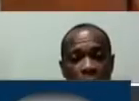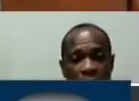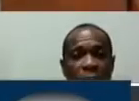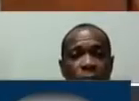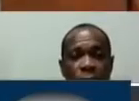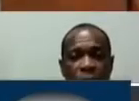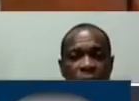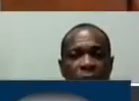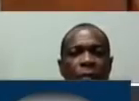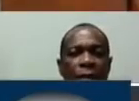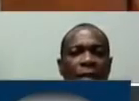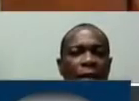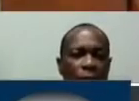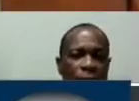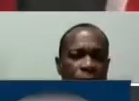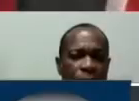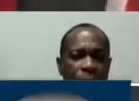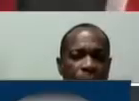Ladies and gentlemen,